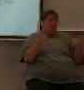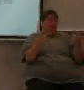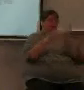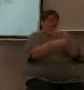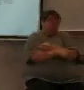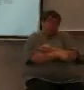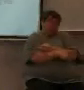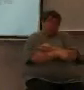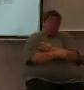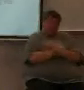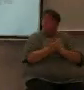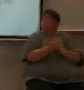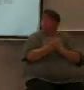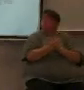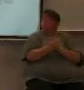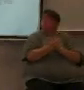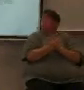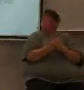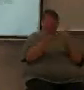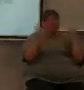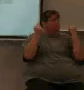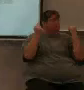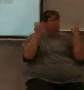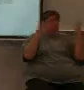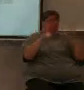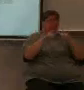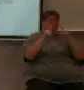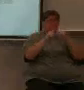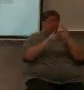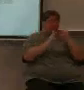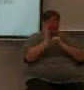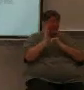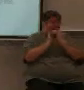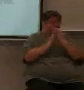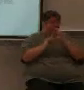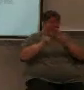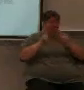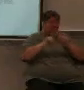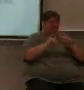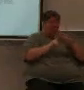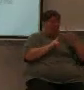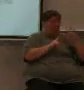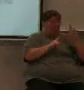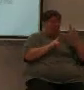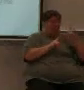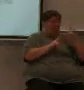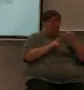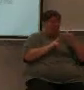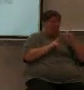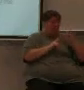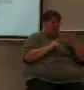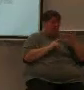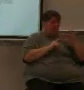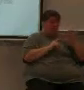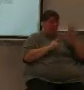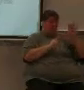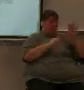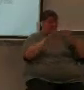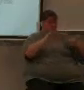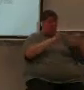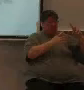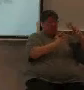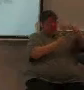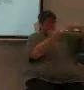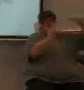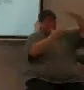And there are so many thousands of organic compounds that we put out in the environment. To understand all their interactions